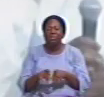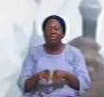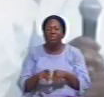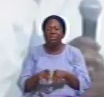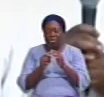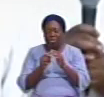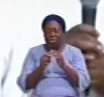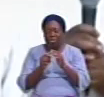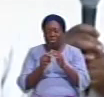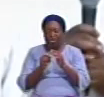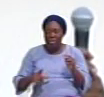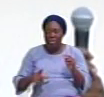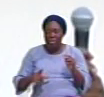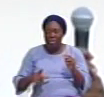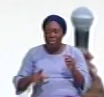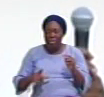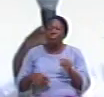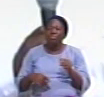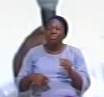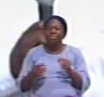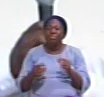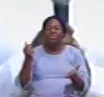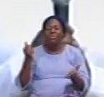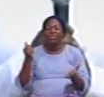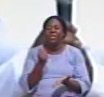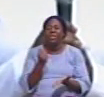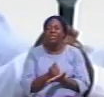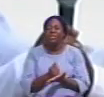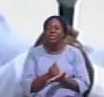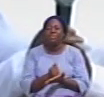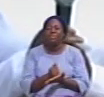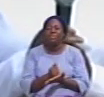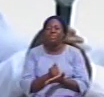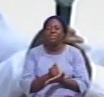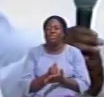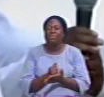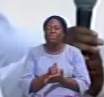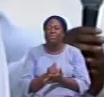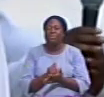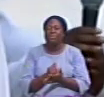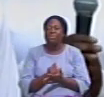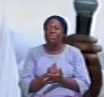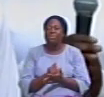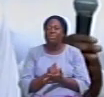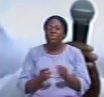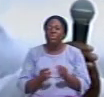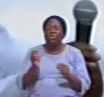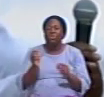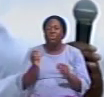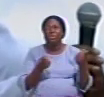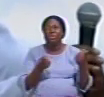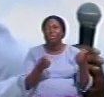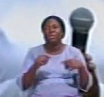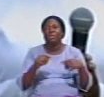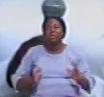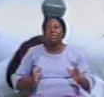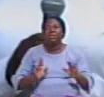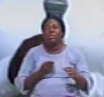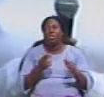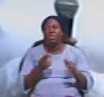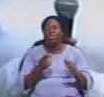things past finding out. Amen. Amen. Oh, come,